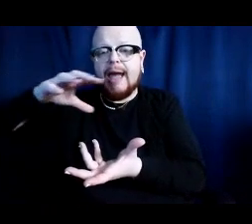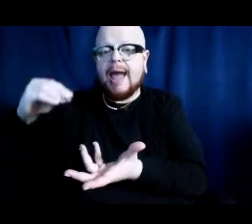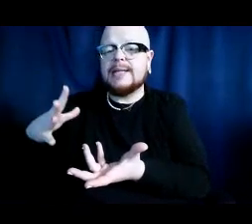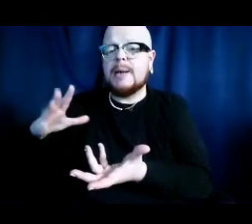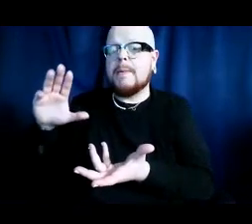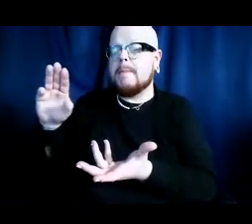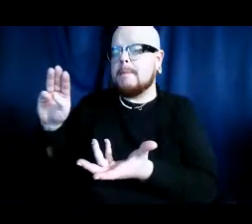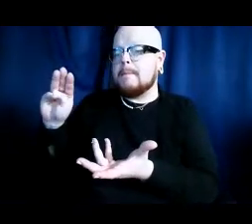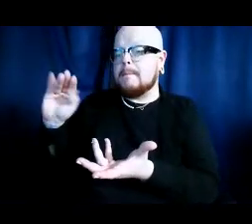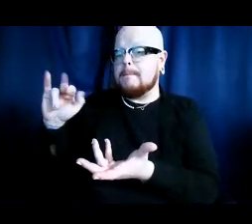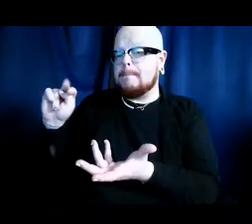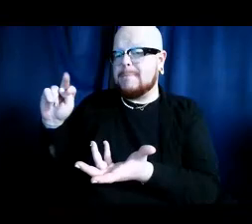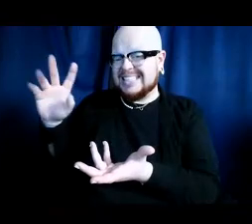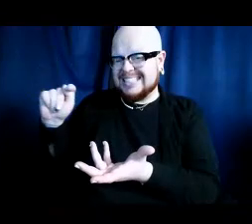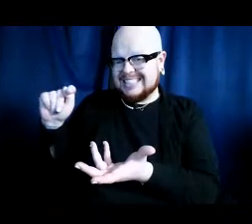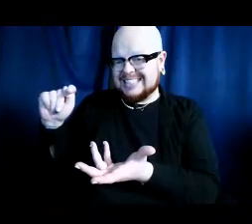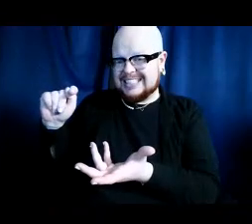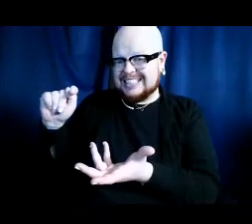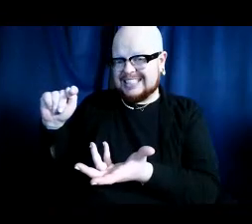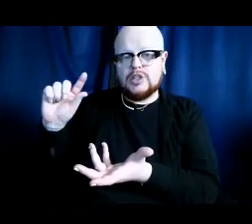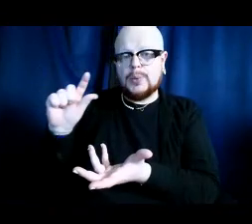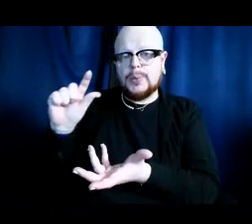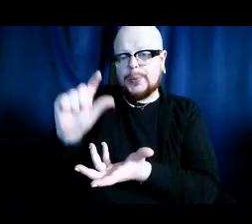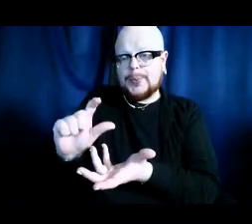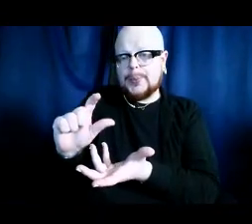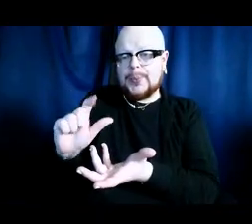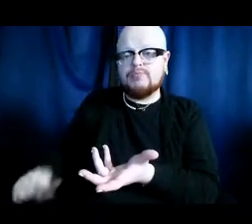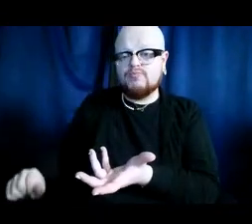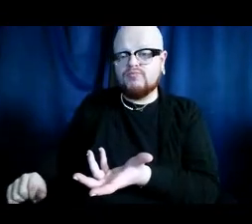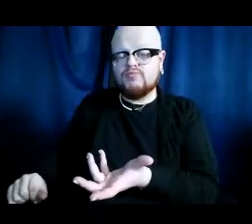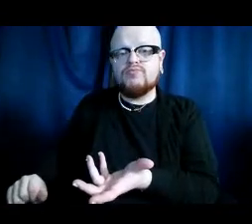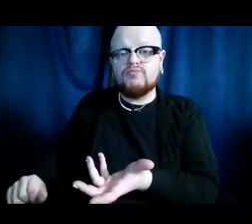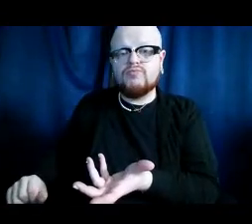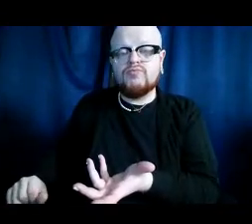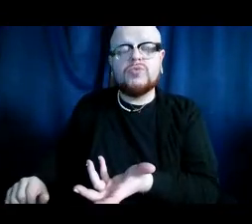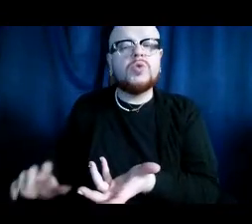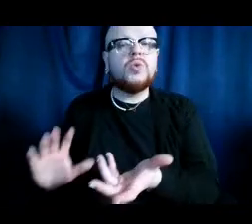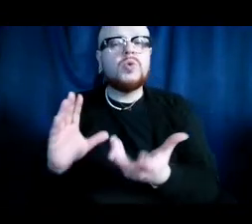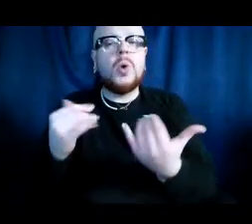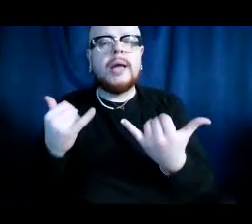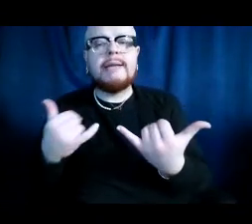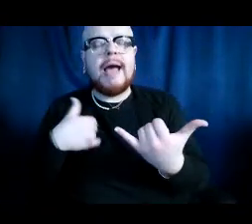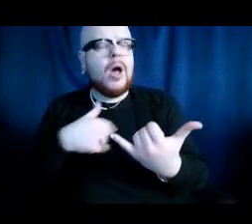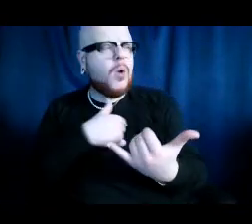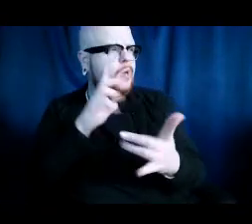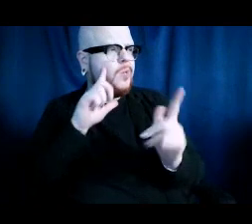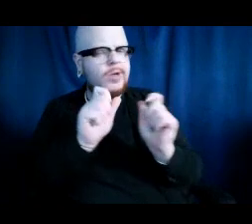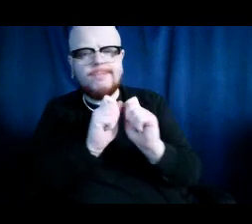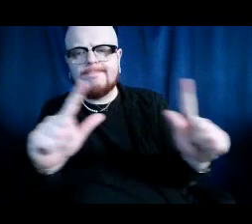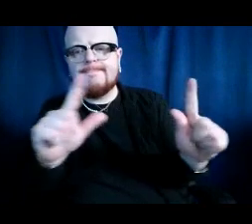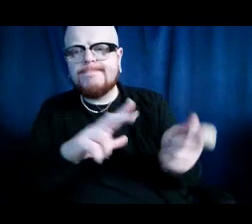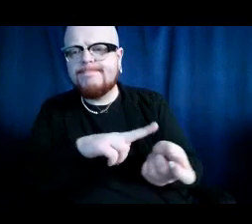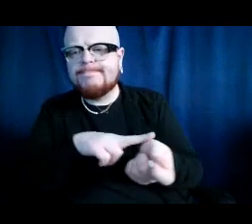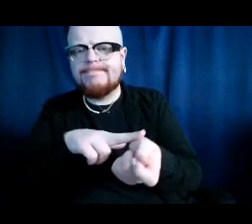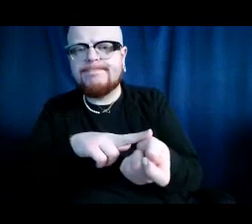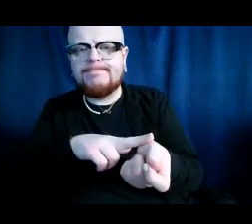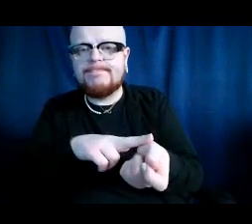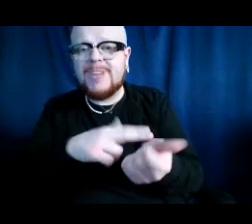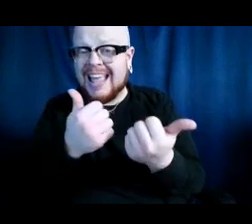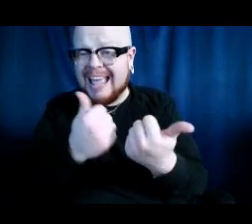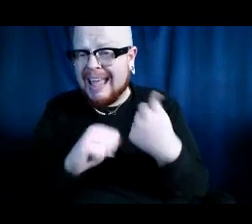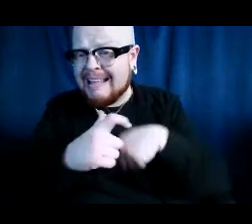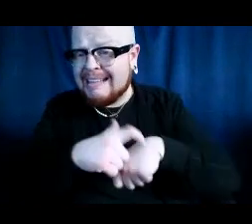is, are there occasions when alt text is not needed? And the selections are yes